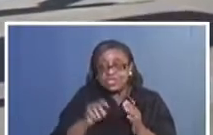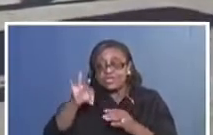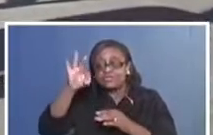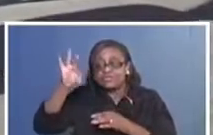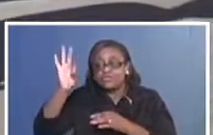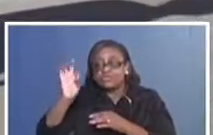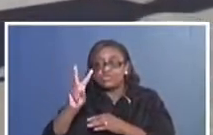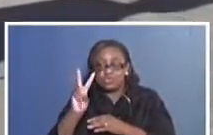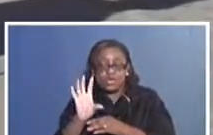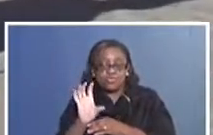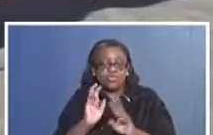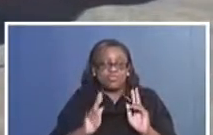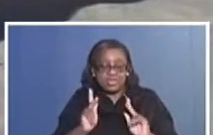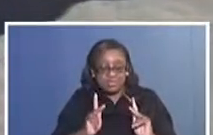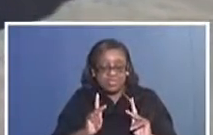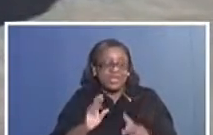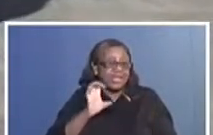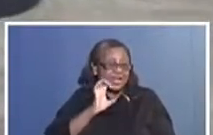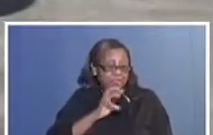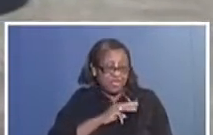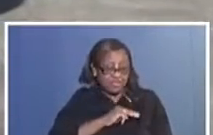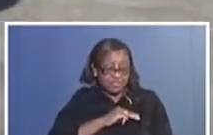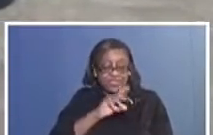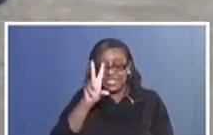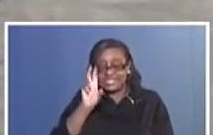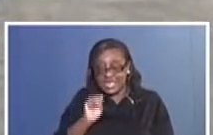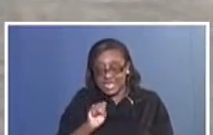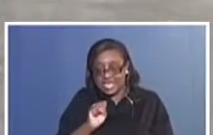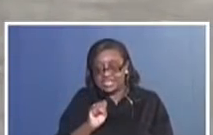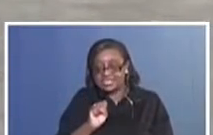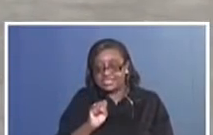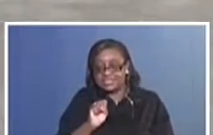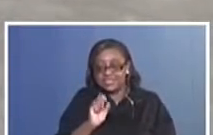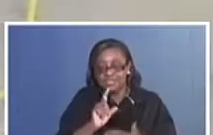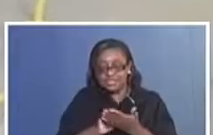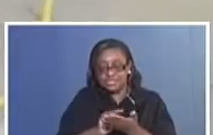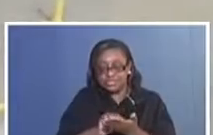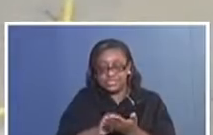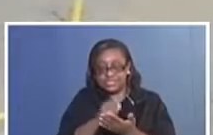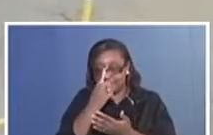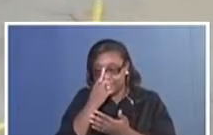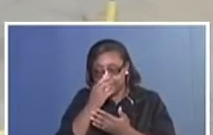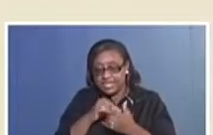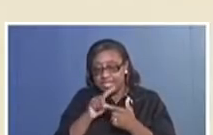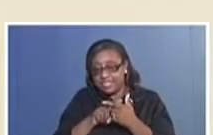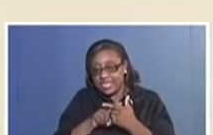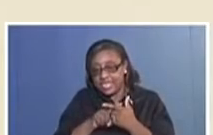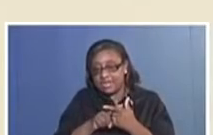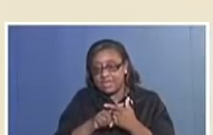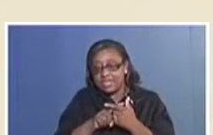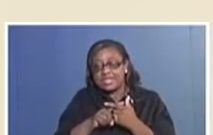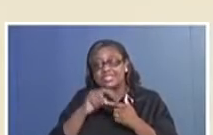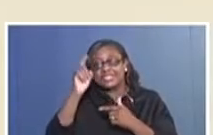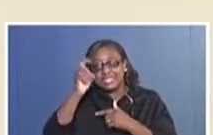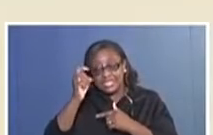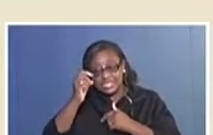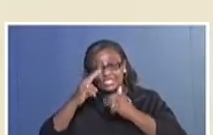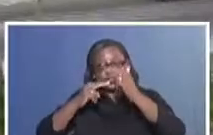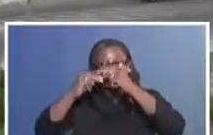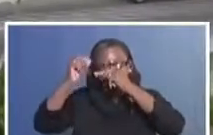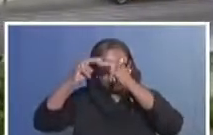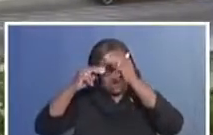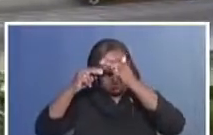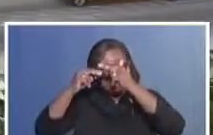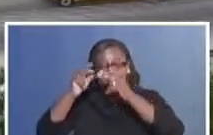from. Cleopatra Murphy, ZNS Network News. Plans to construct a new General Post